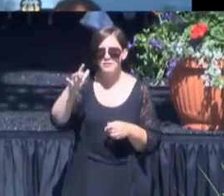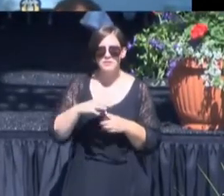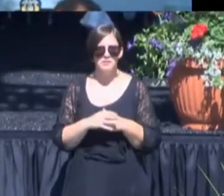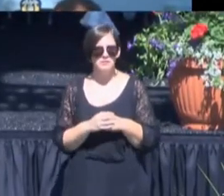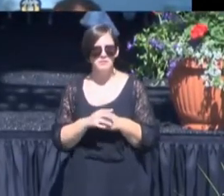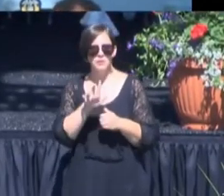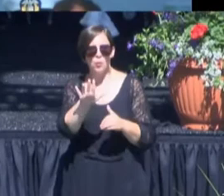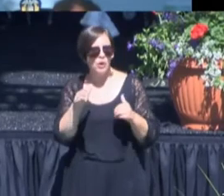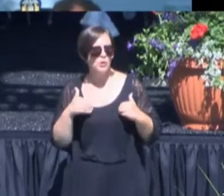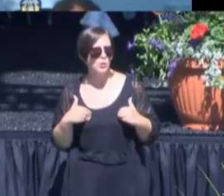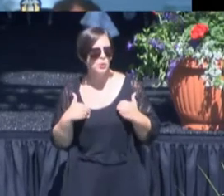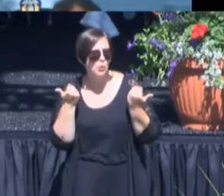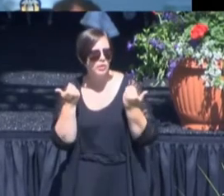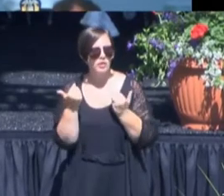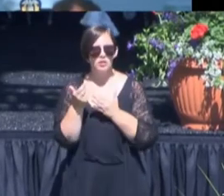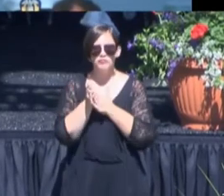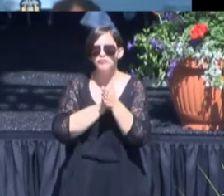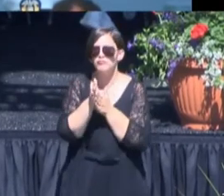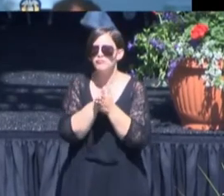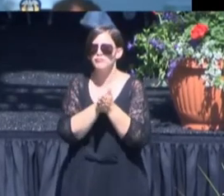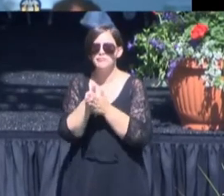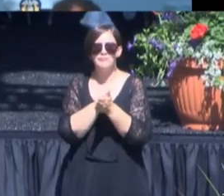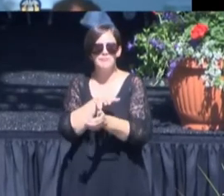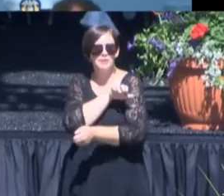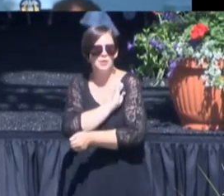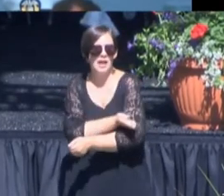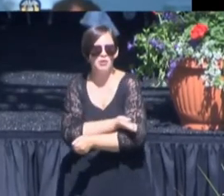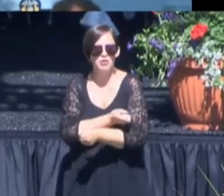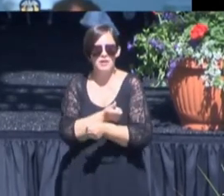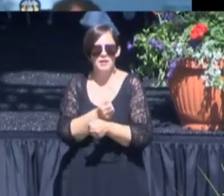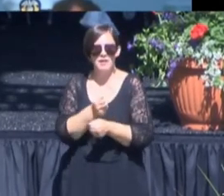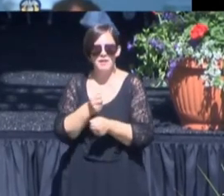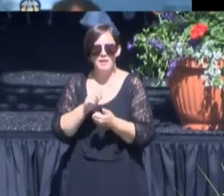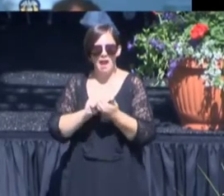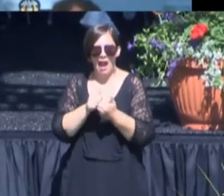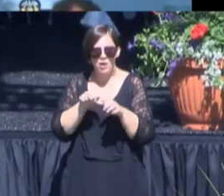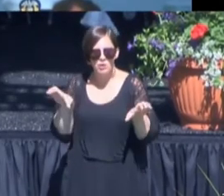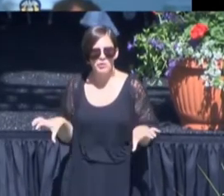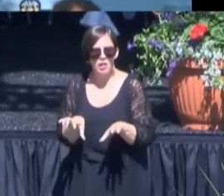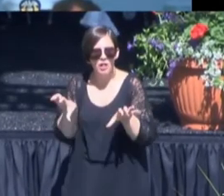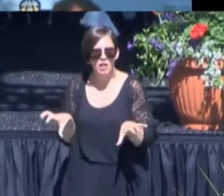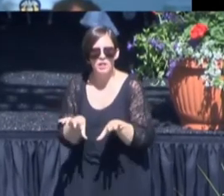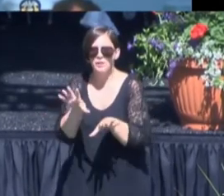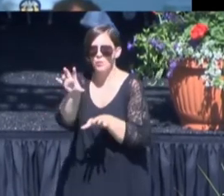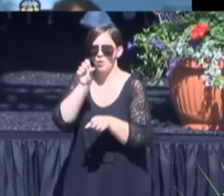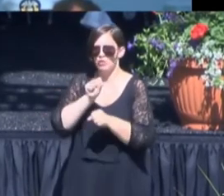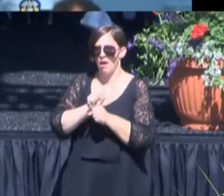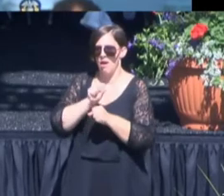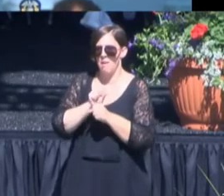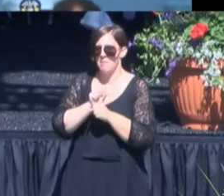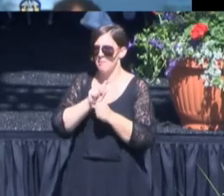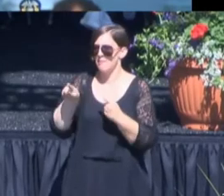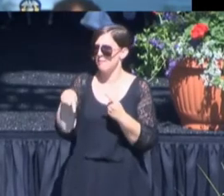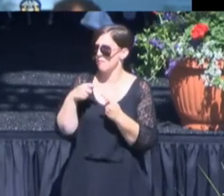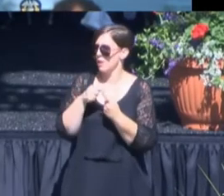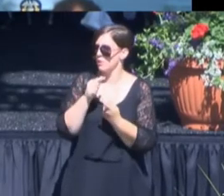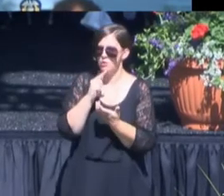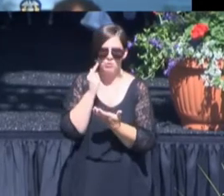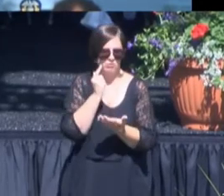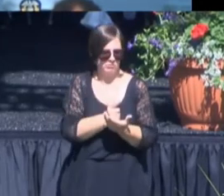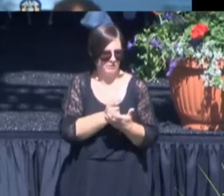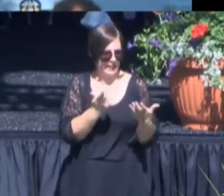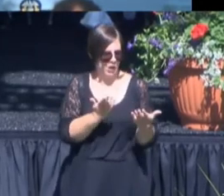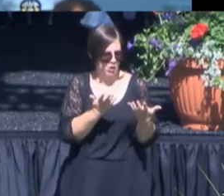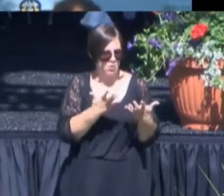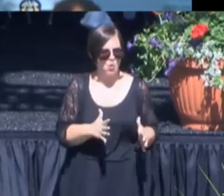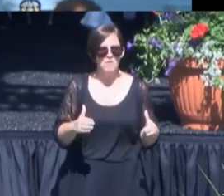is the youthful vigor you'll bring, it's the rigor of the way you will do your jobs Coming out of here, you already have an